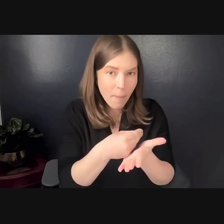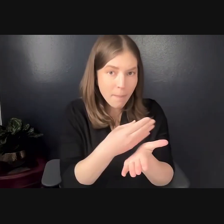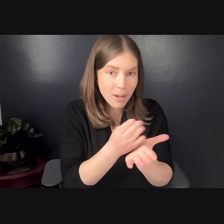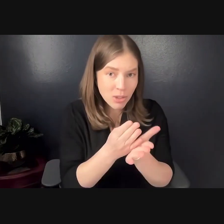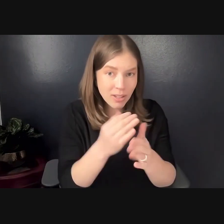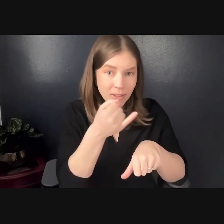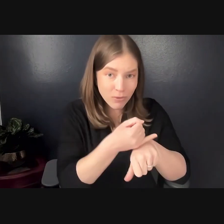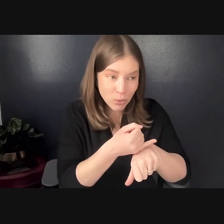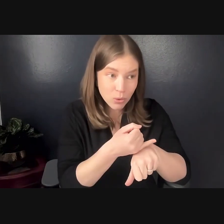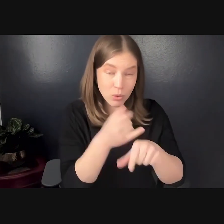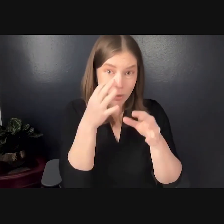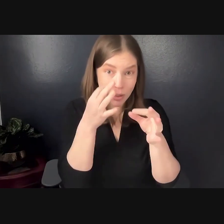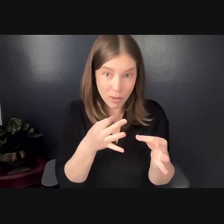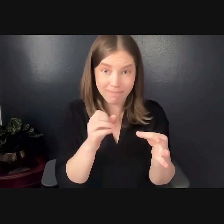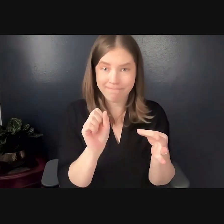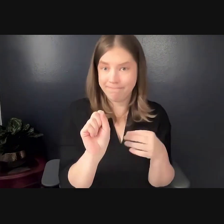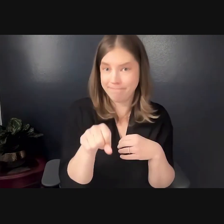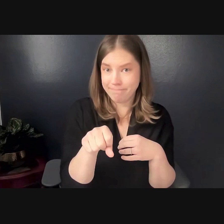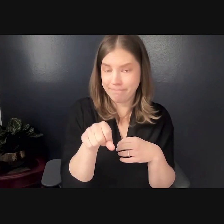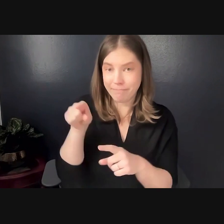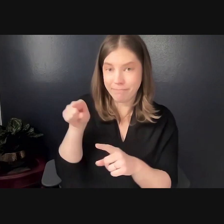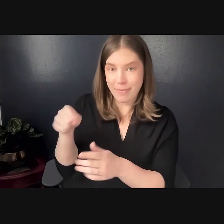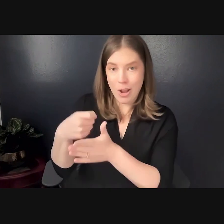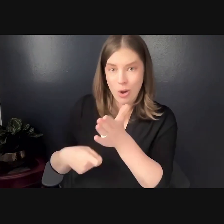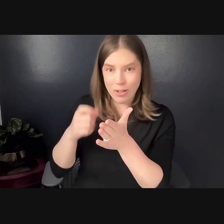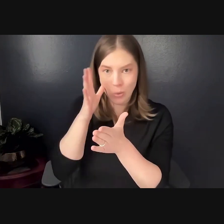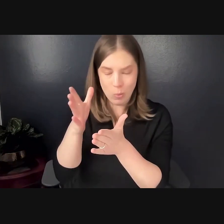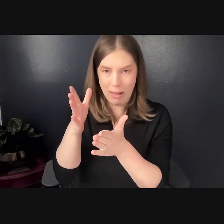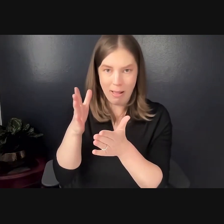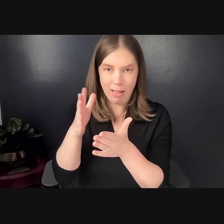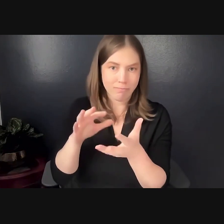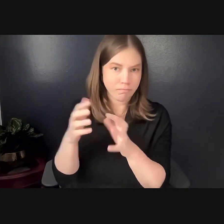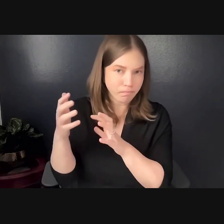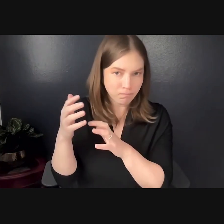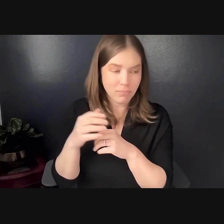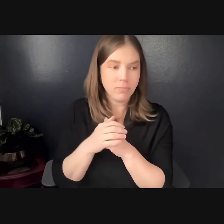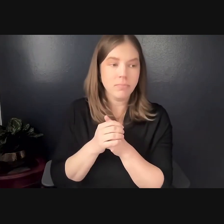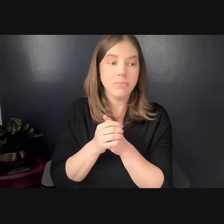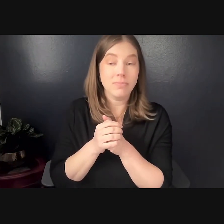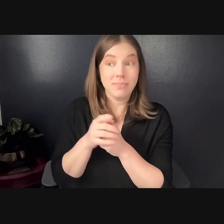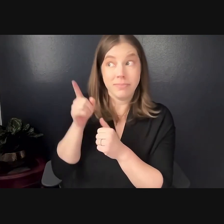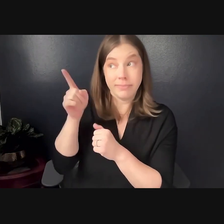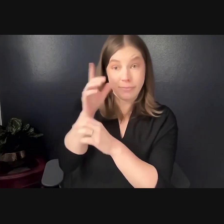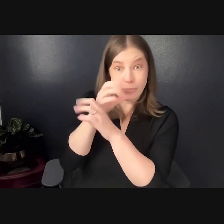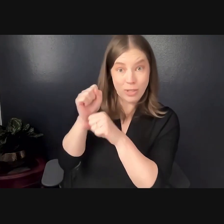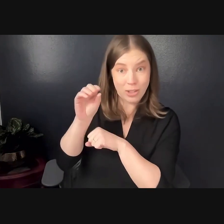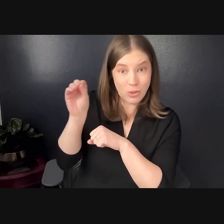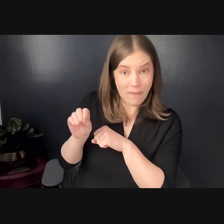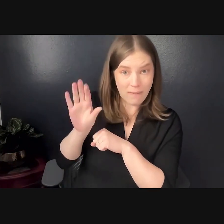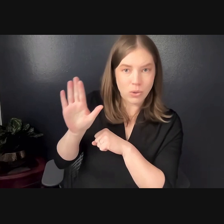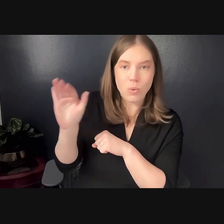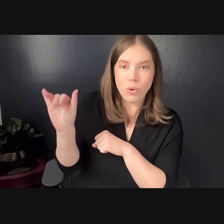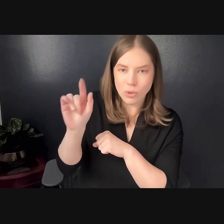because when a case is brought to the Office of Civil Rights, they look at the entire college